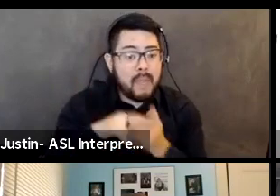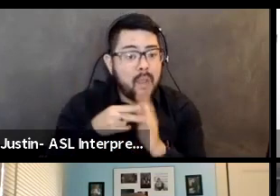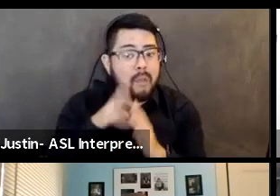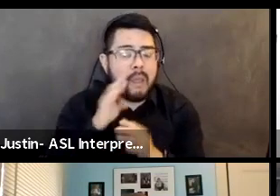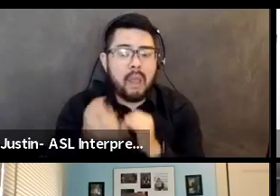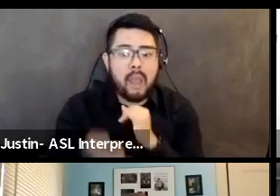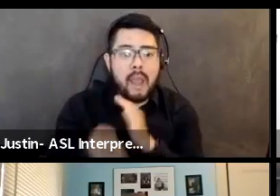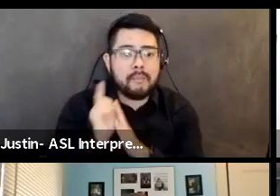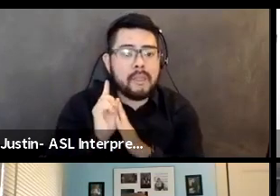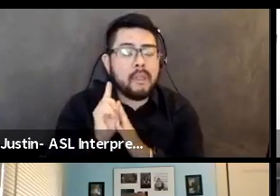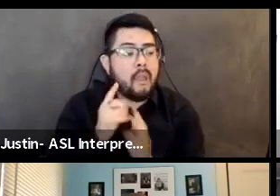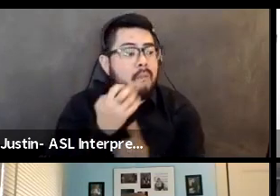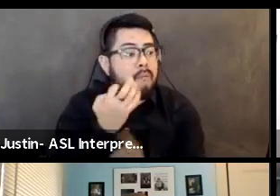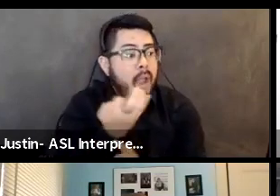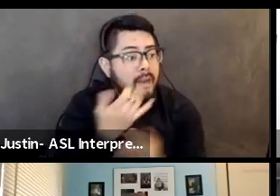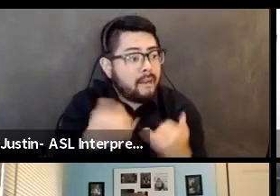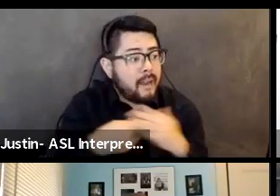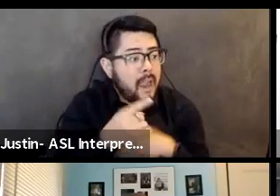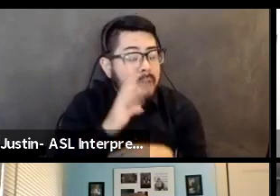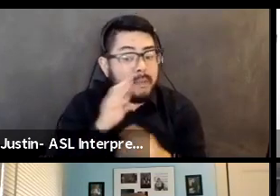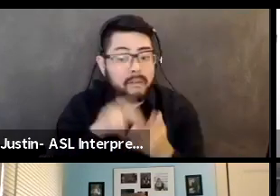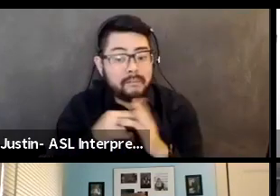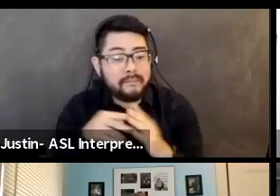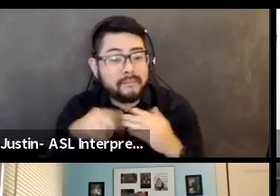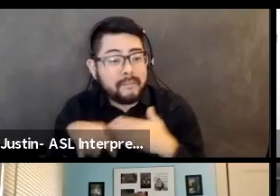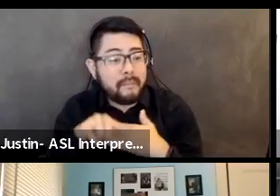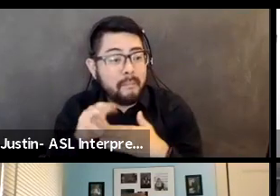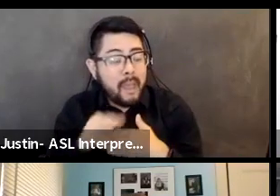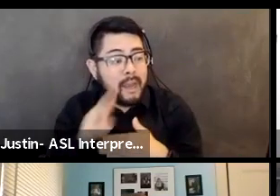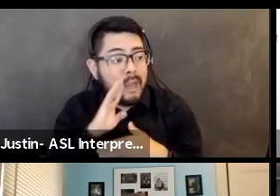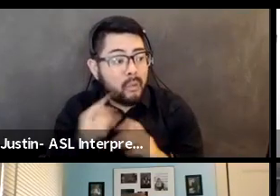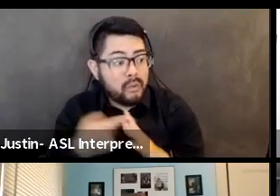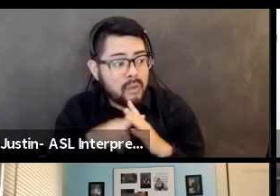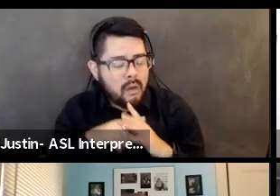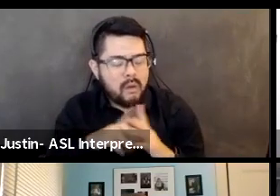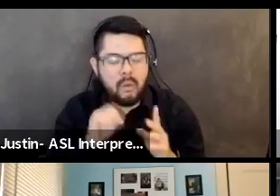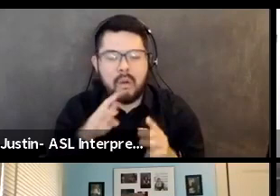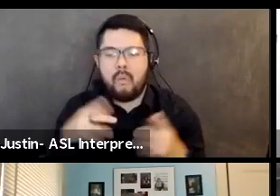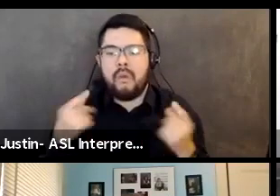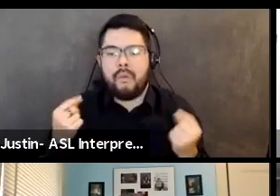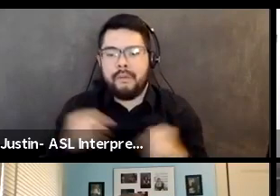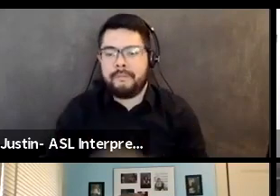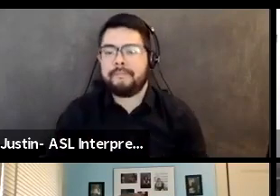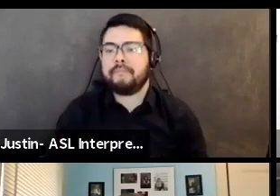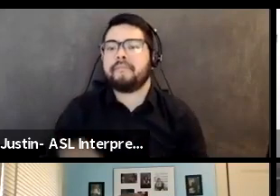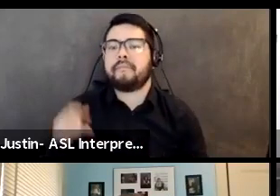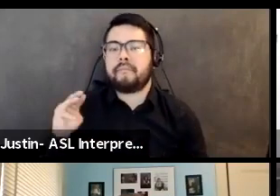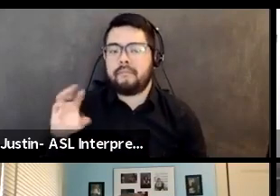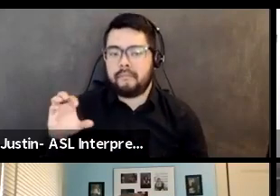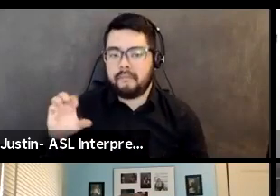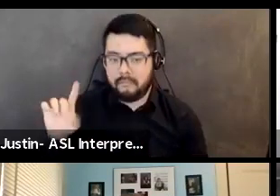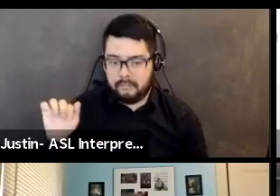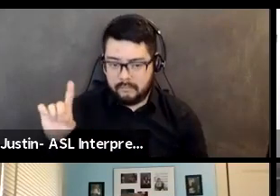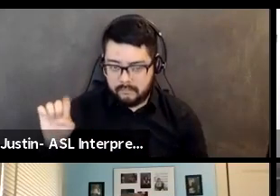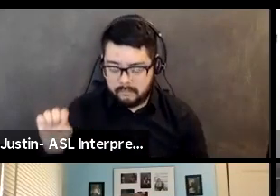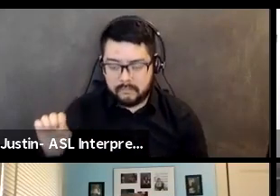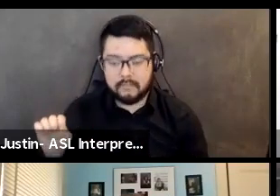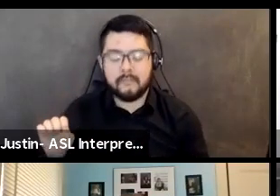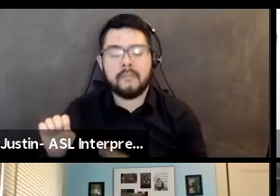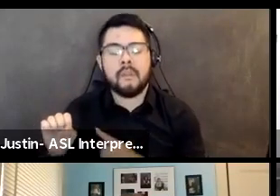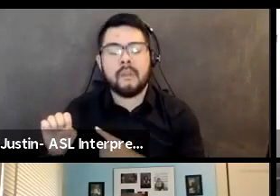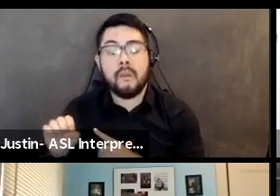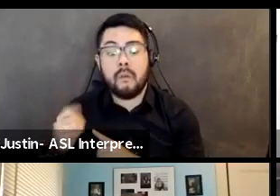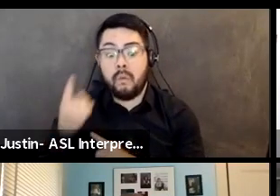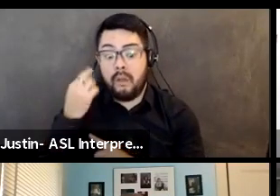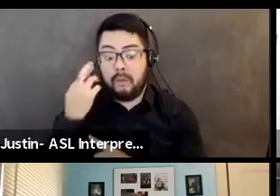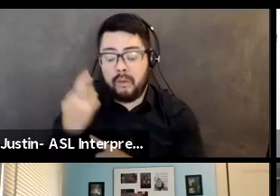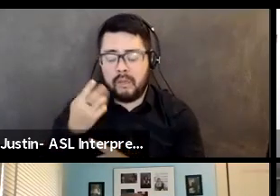advance and those questions are coming up again i don't know if they're answerable one of the reasons that we um we moved to made the